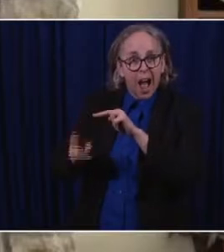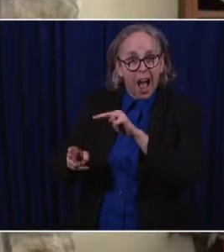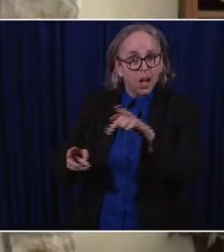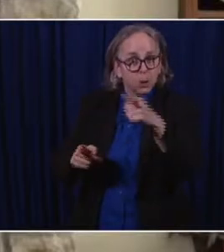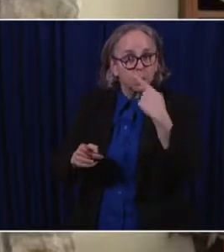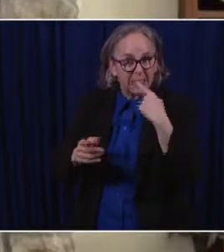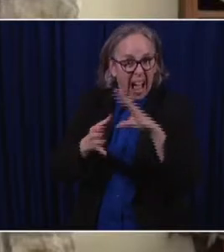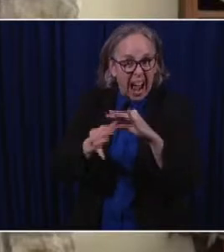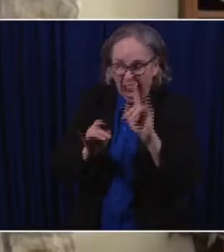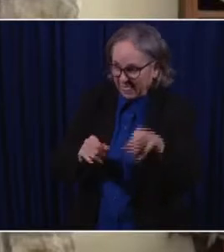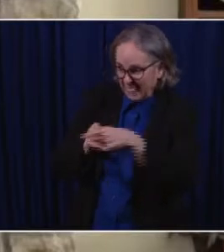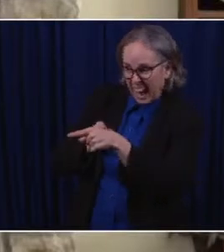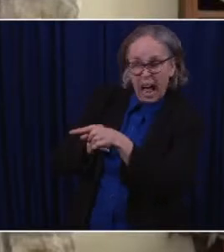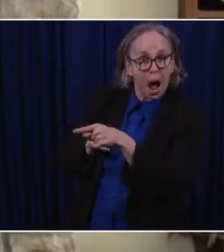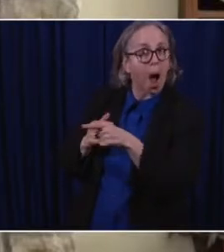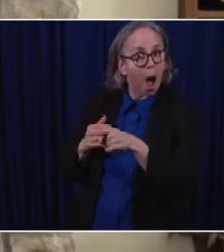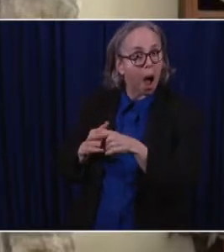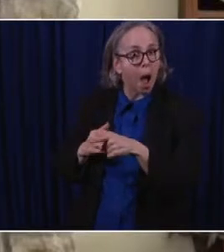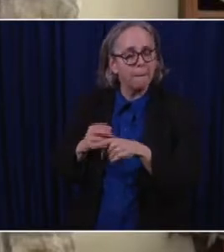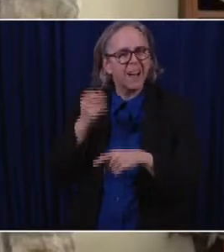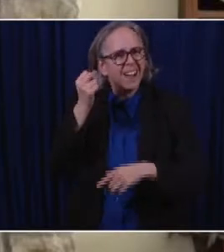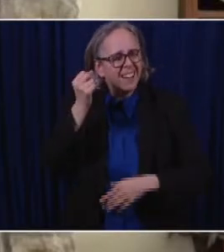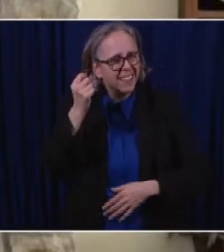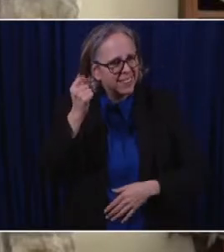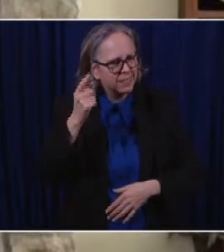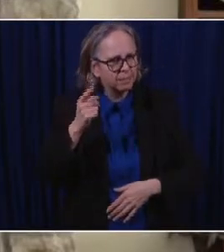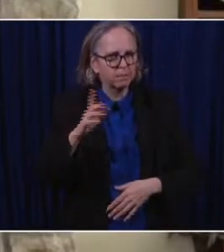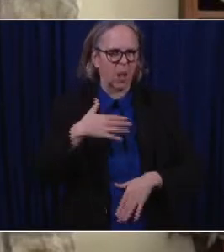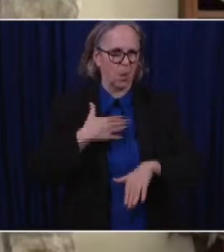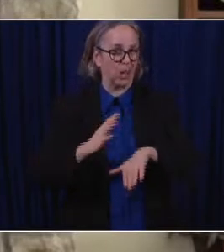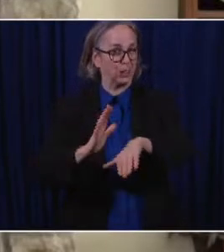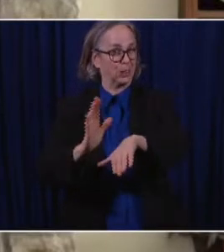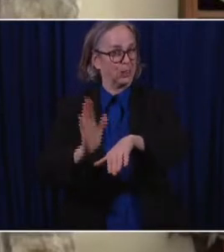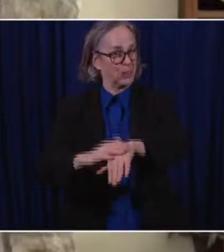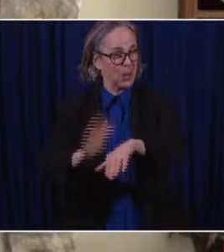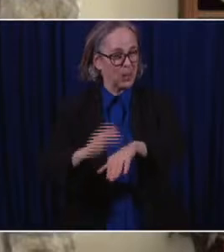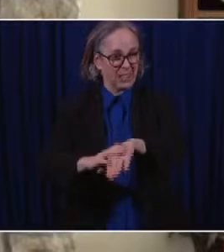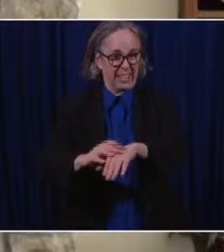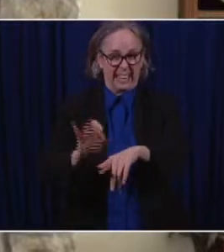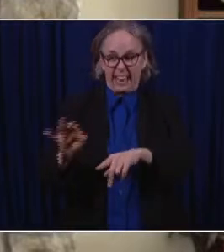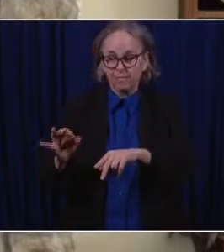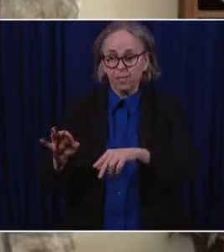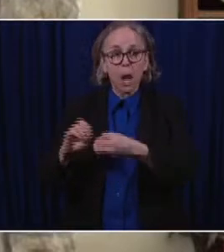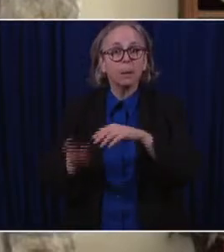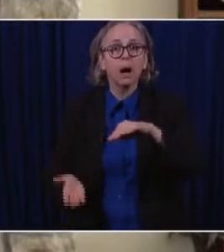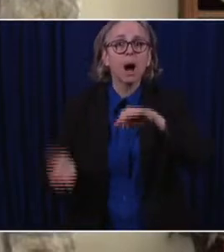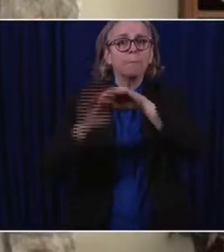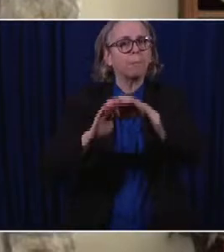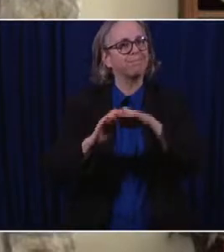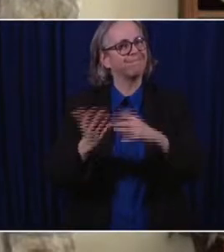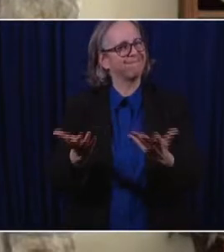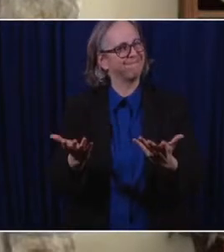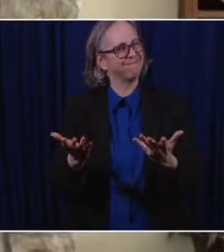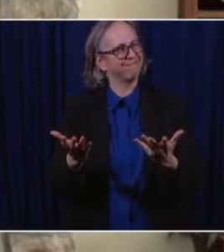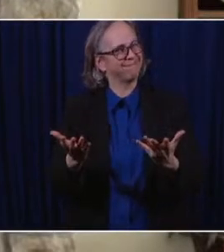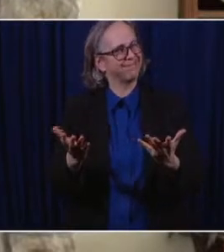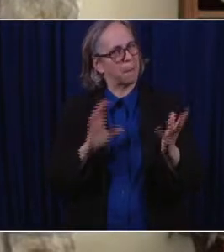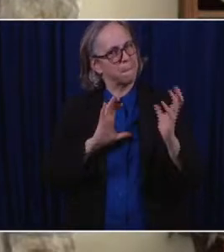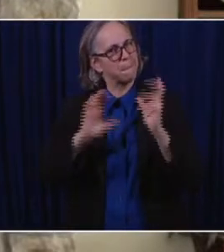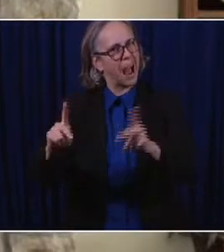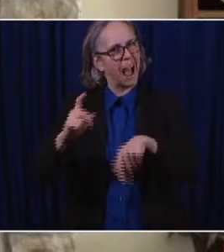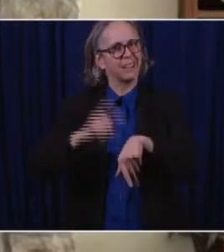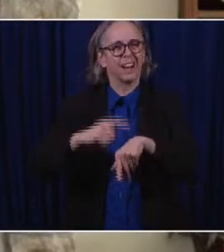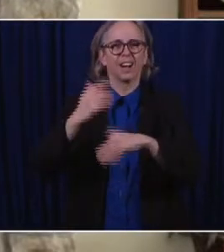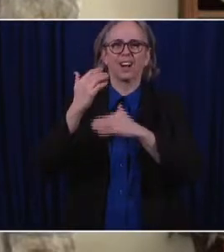as a caution, these numbers start going back up, we may have to put the curfew back on. We're going to continue